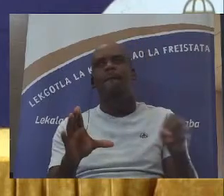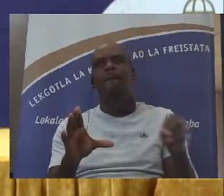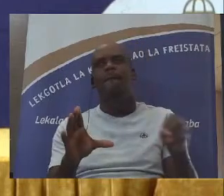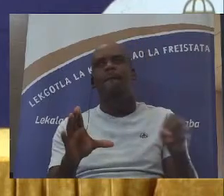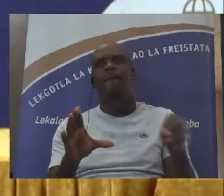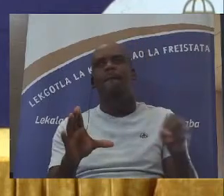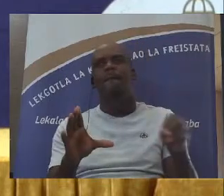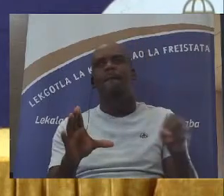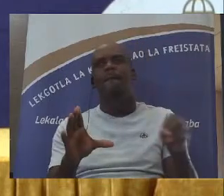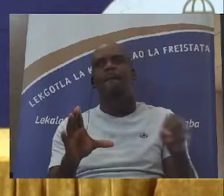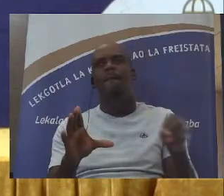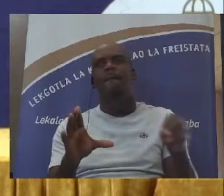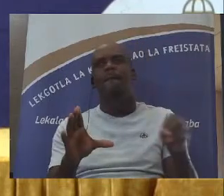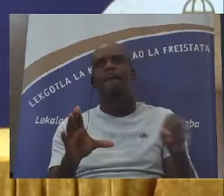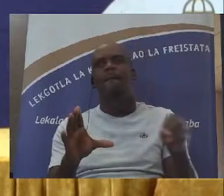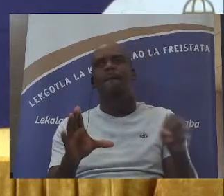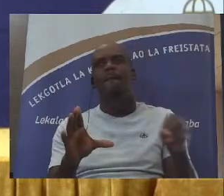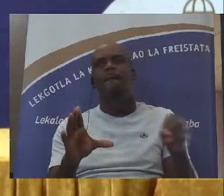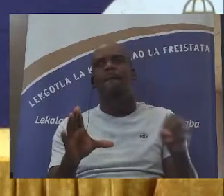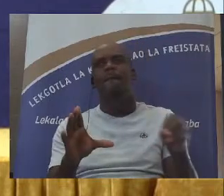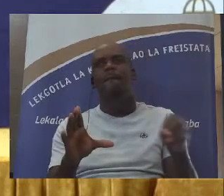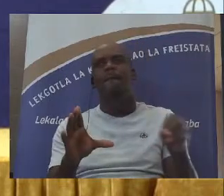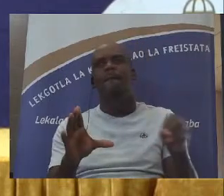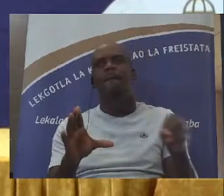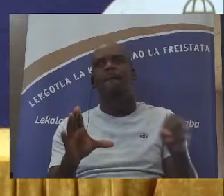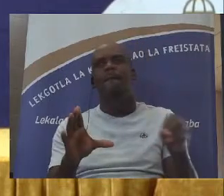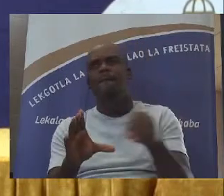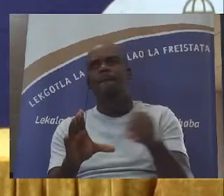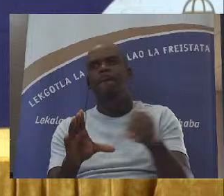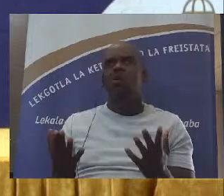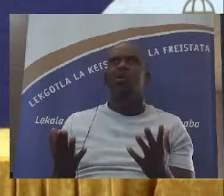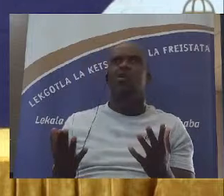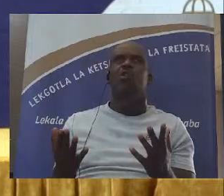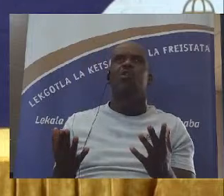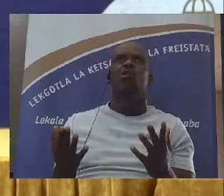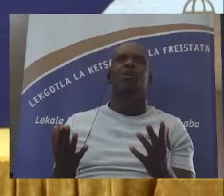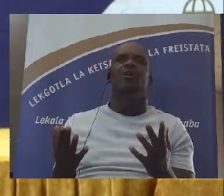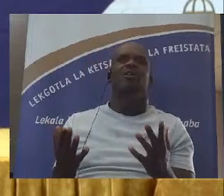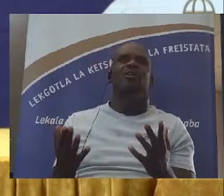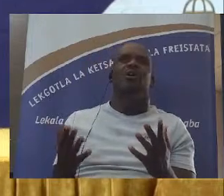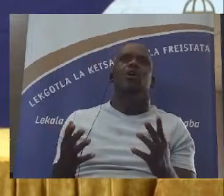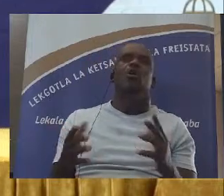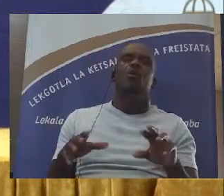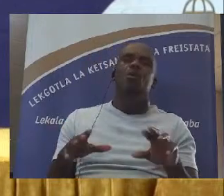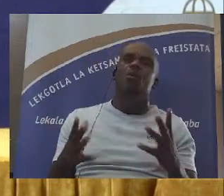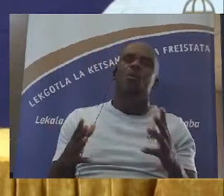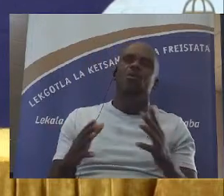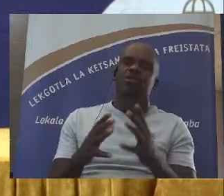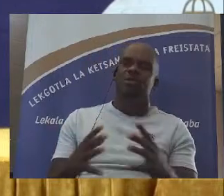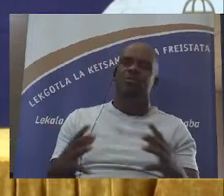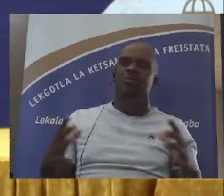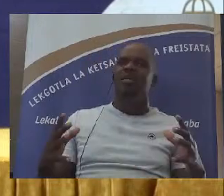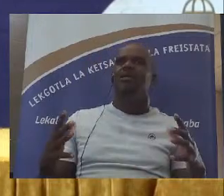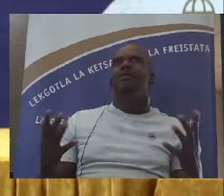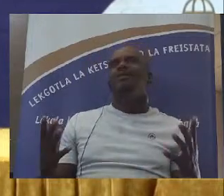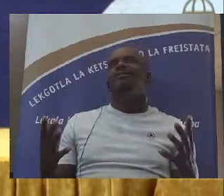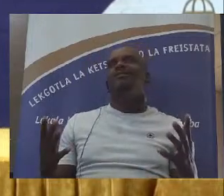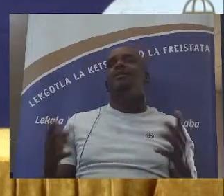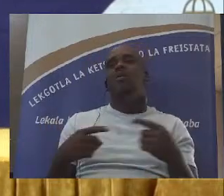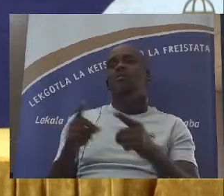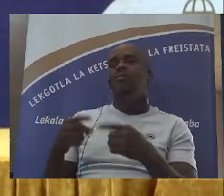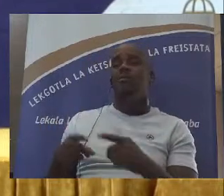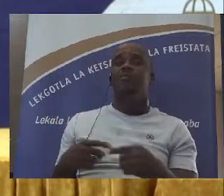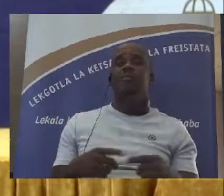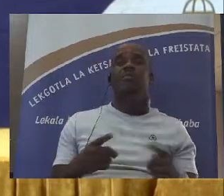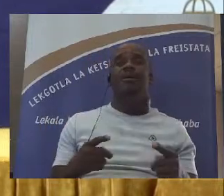only be micro, your very small ones, small and medium. So we're reducing this to 3, making it